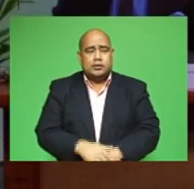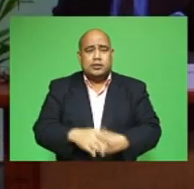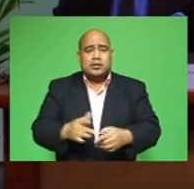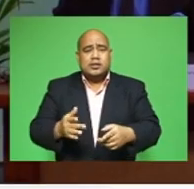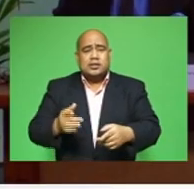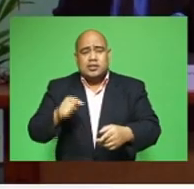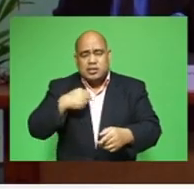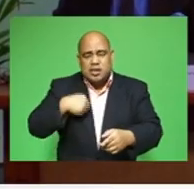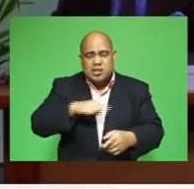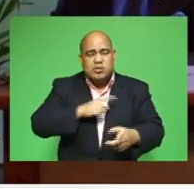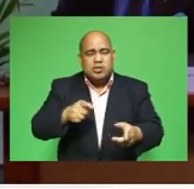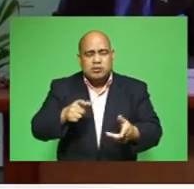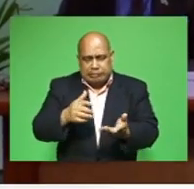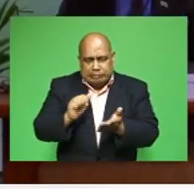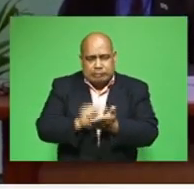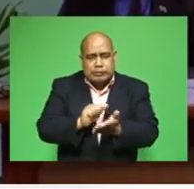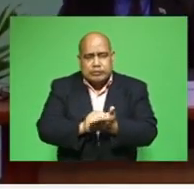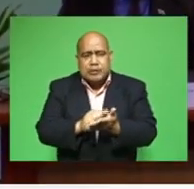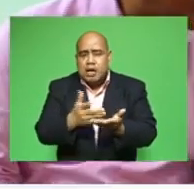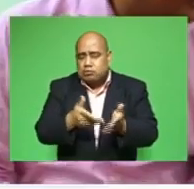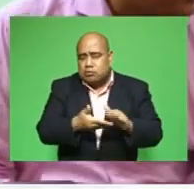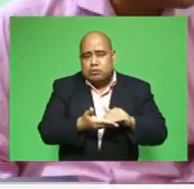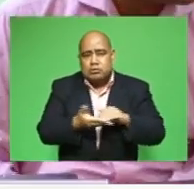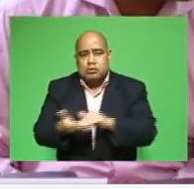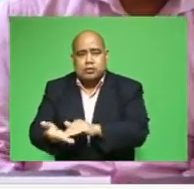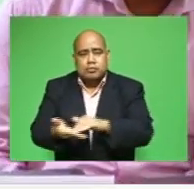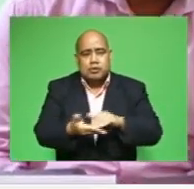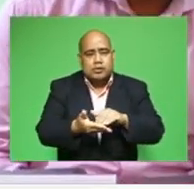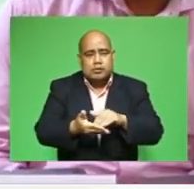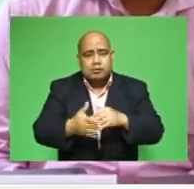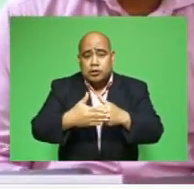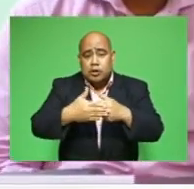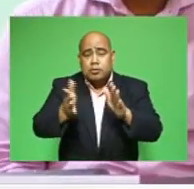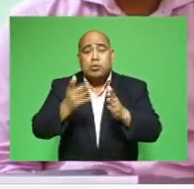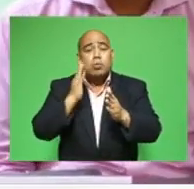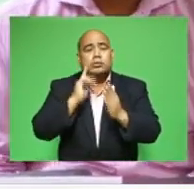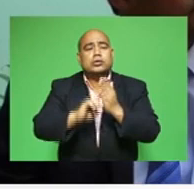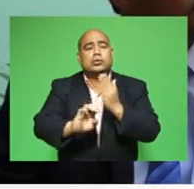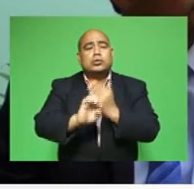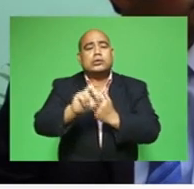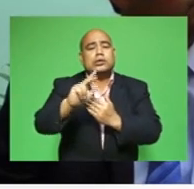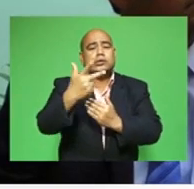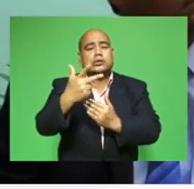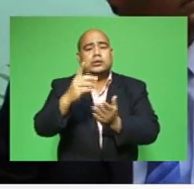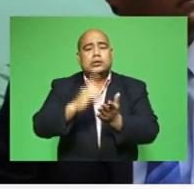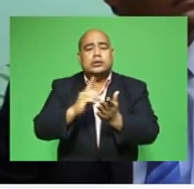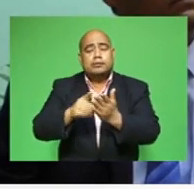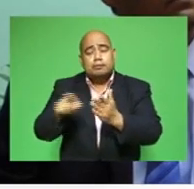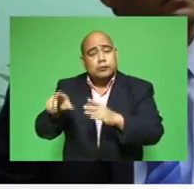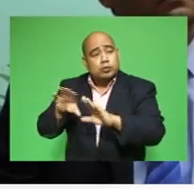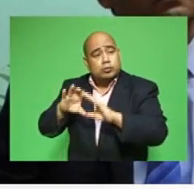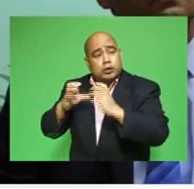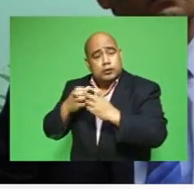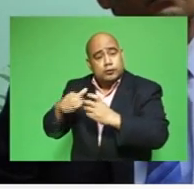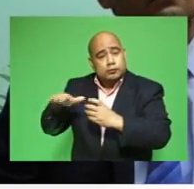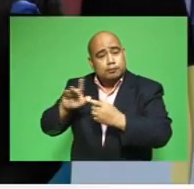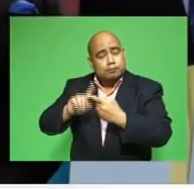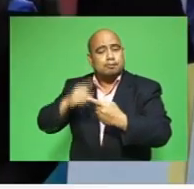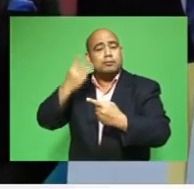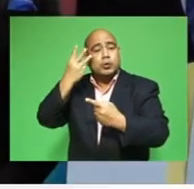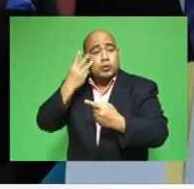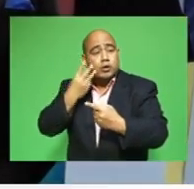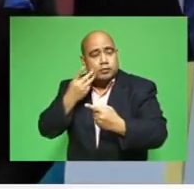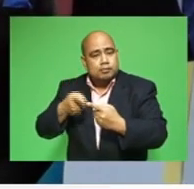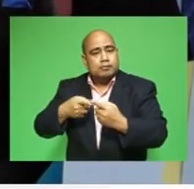leverage. Applications open on the 8th of June and will be vetted by a working committee, including Women in Business, the Fiji Institute